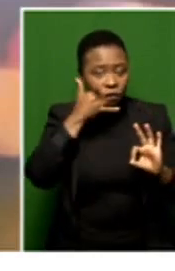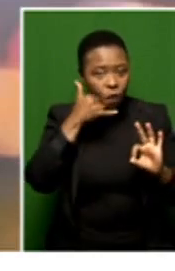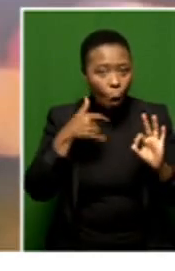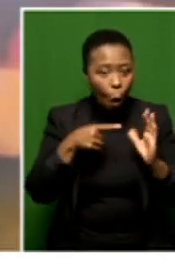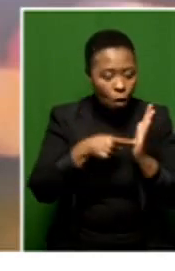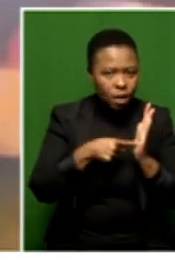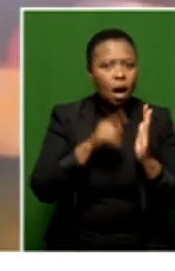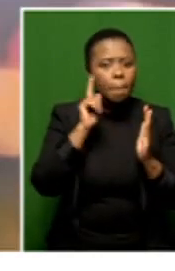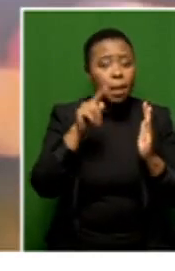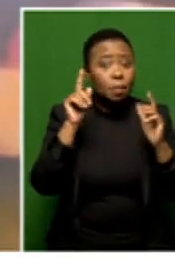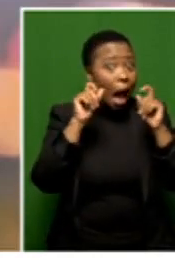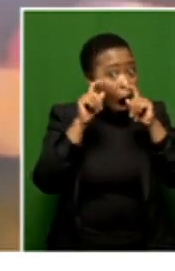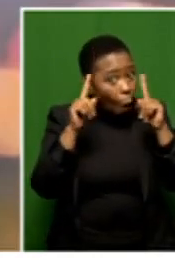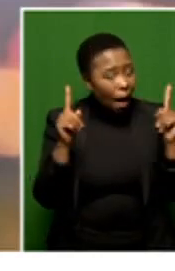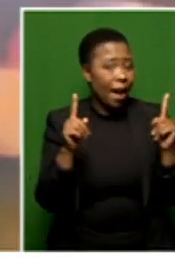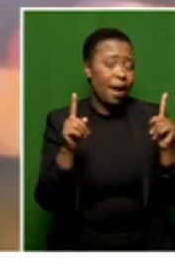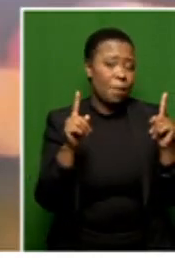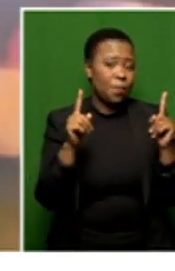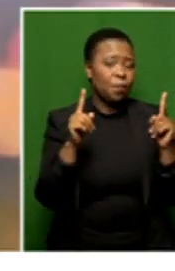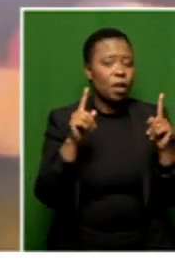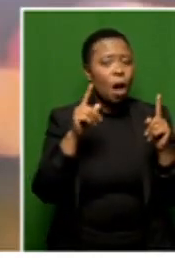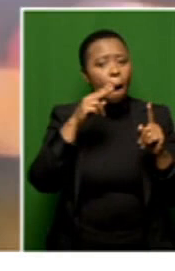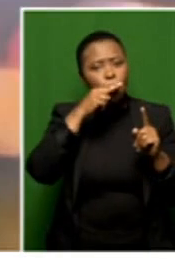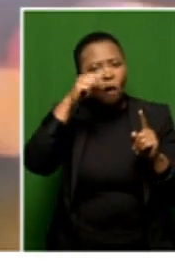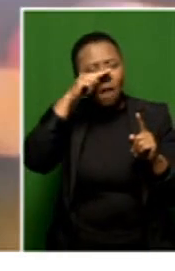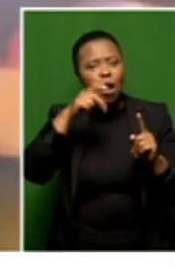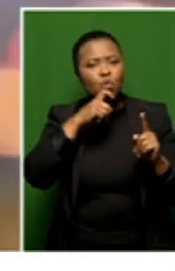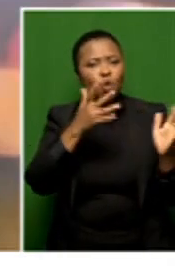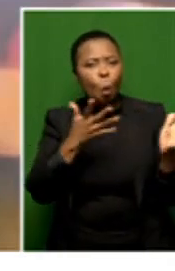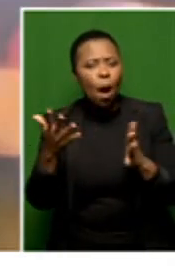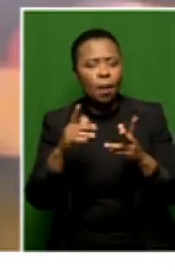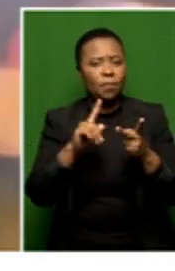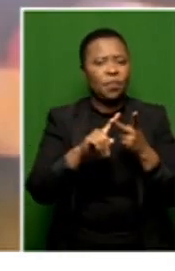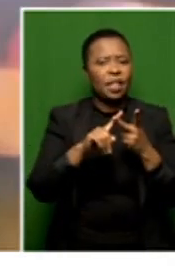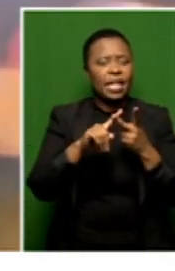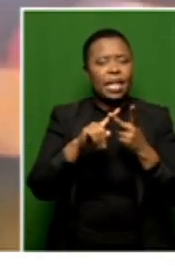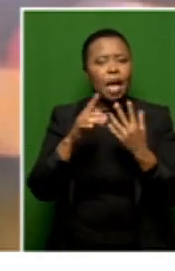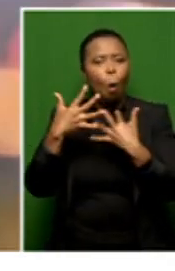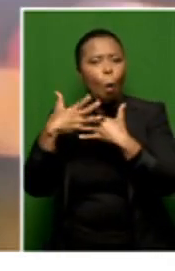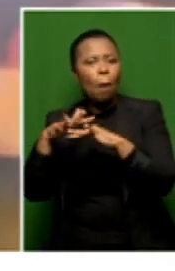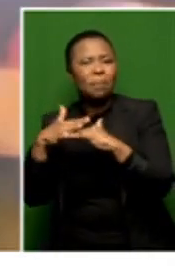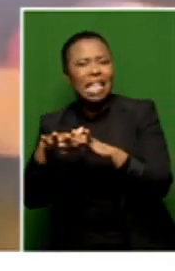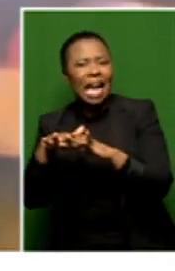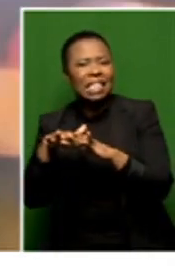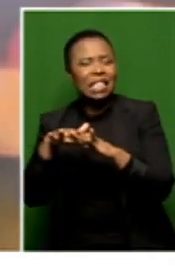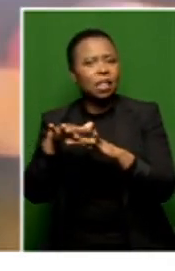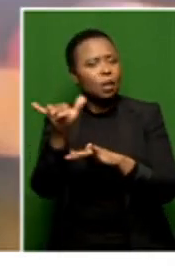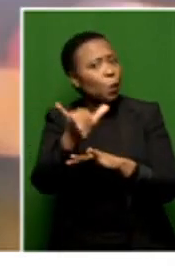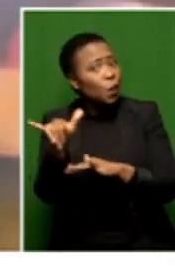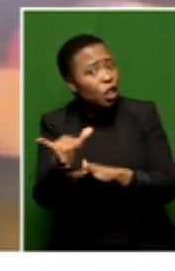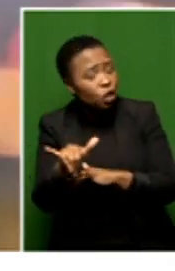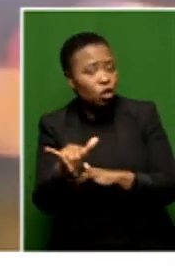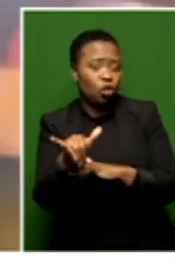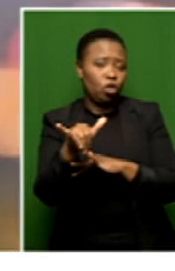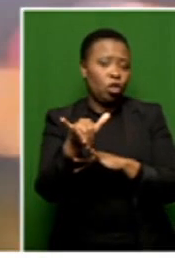to just be aware around where our profiles are used, which sites do we get on, and which behaviors. So